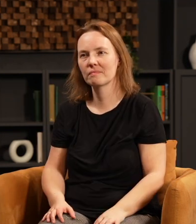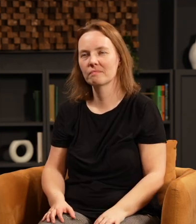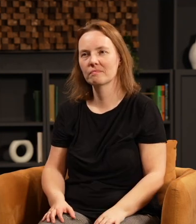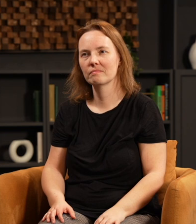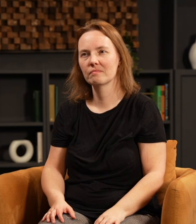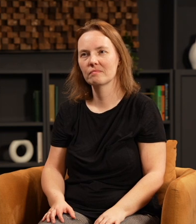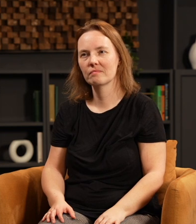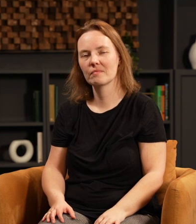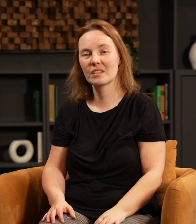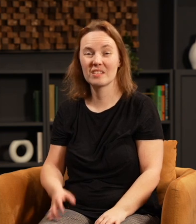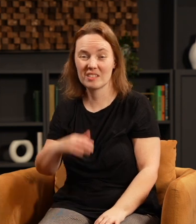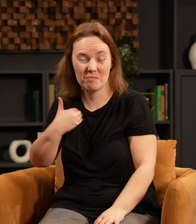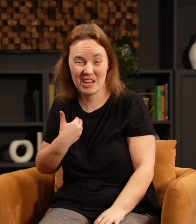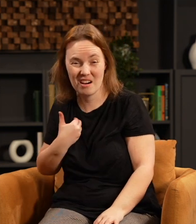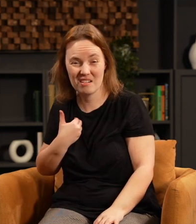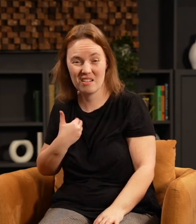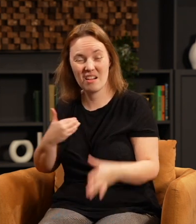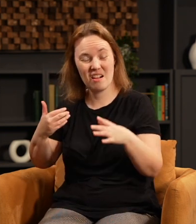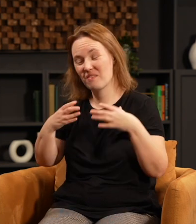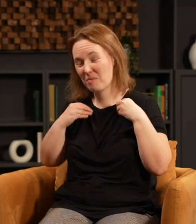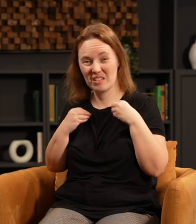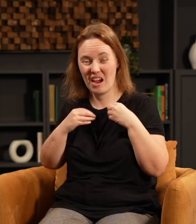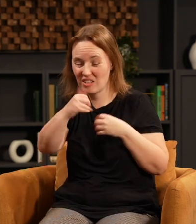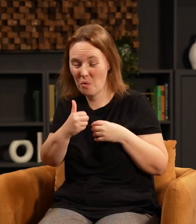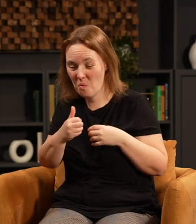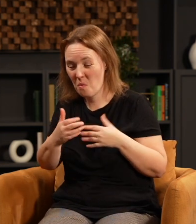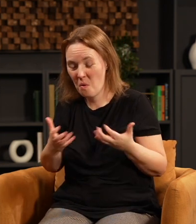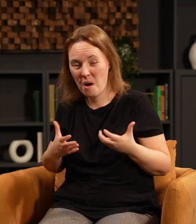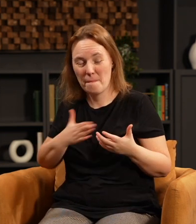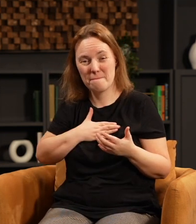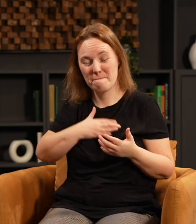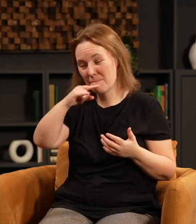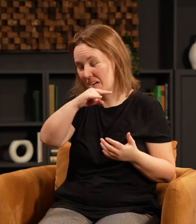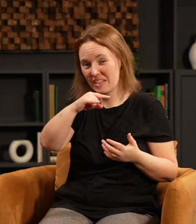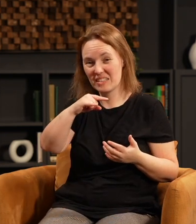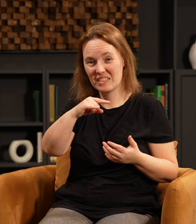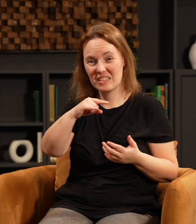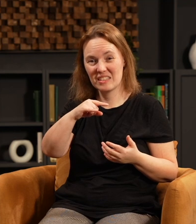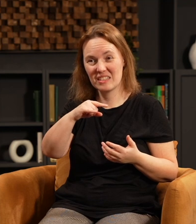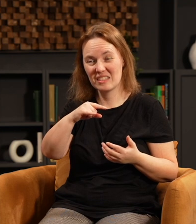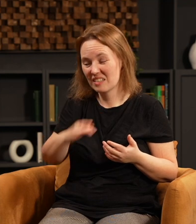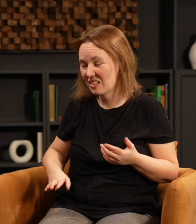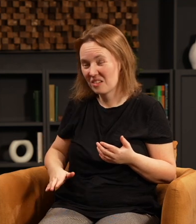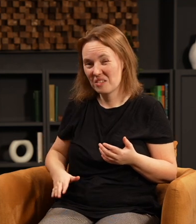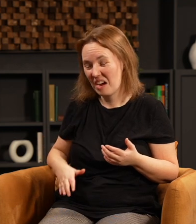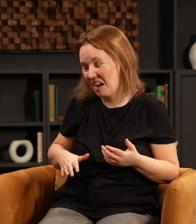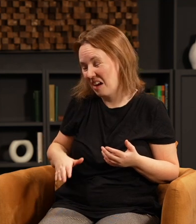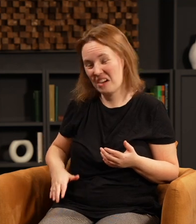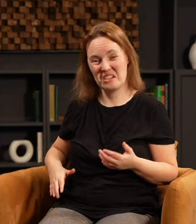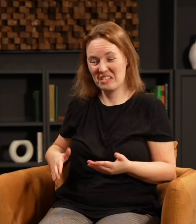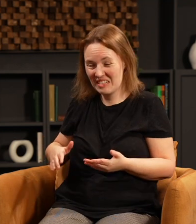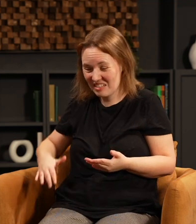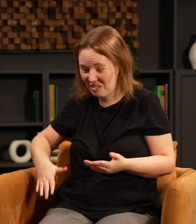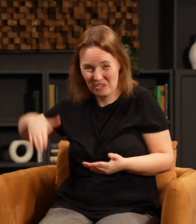But the Lord says, you've got to give it to me. You've got to get serious. You got to say, I'm tired of the passivity. I don't want my kids. This is the motivation for me back in the day.